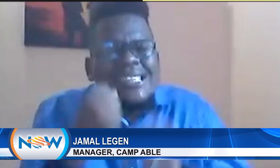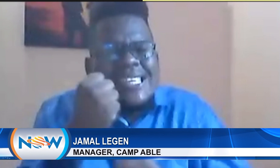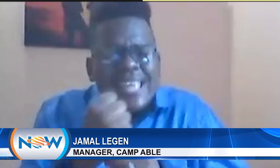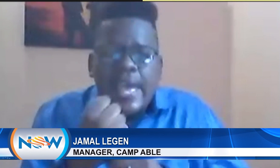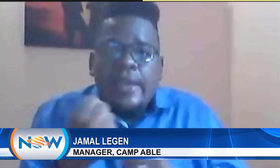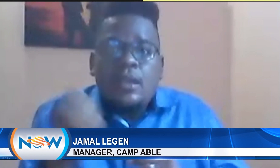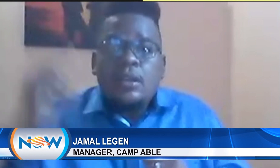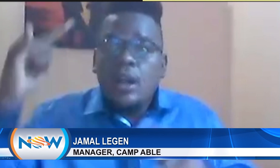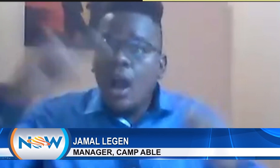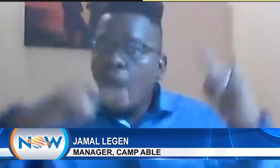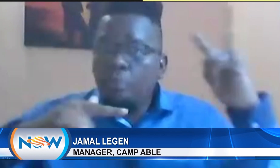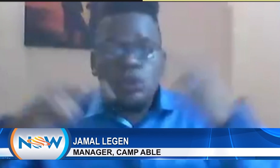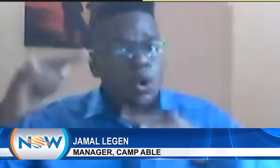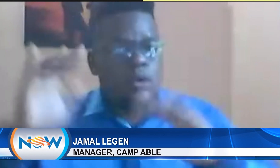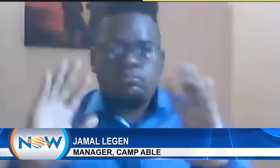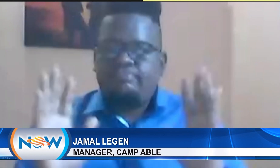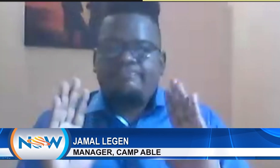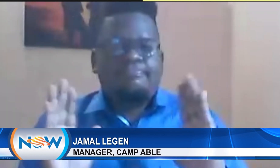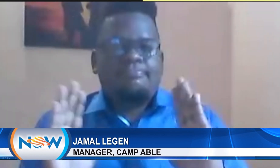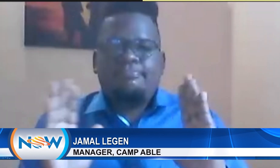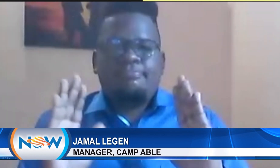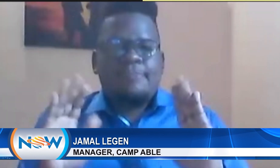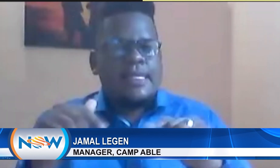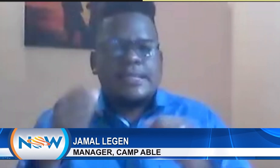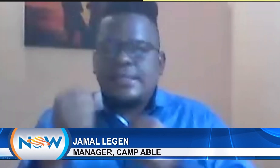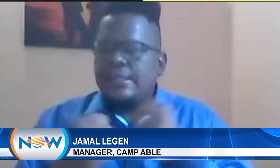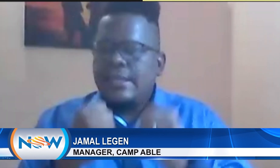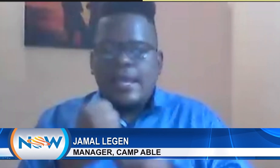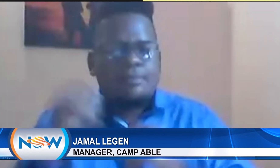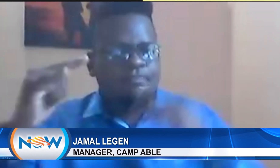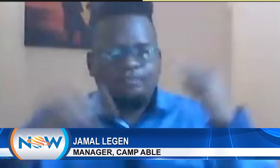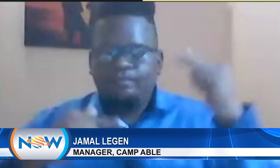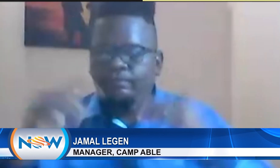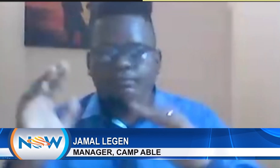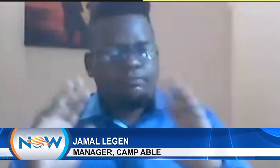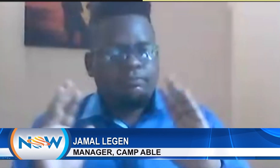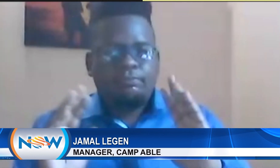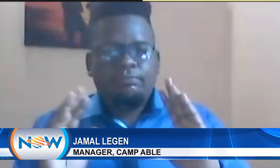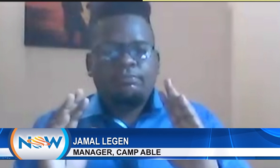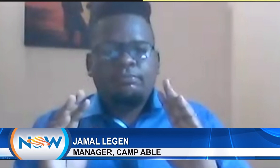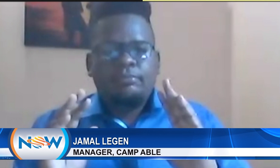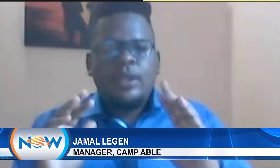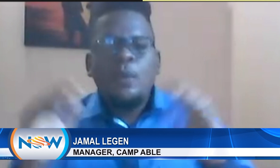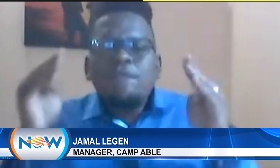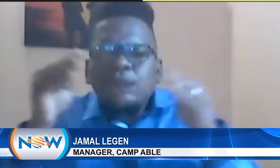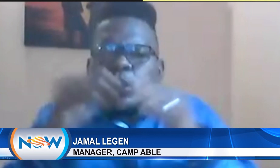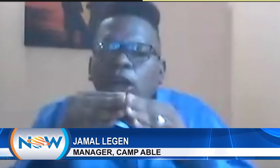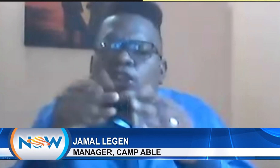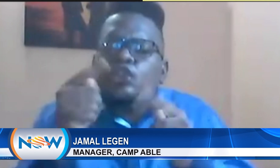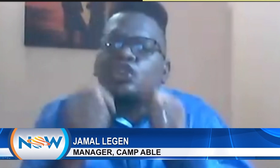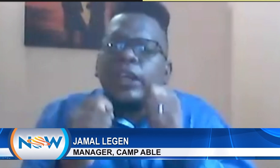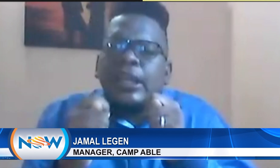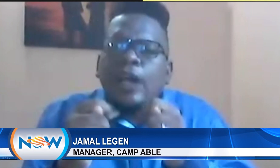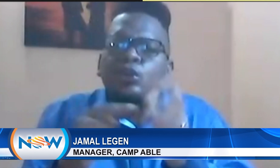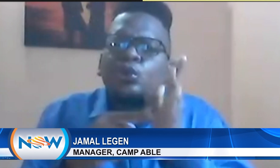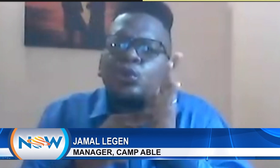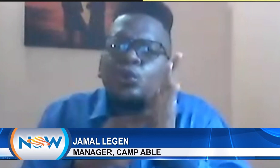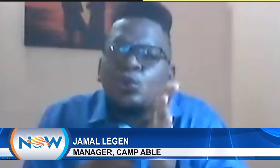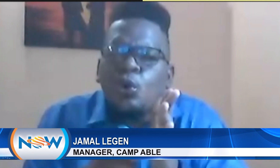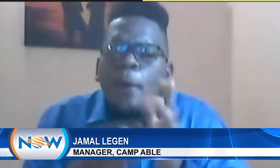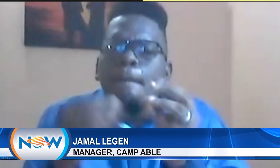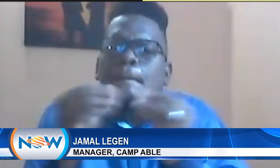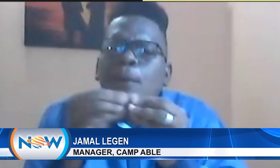40 children this year. So we're not allowing international students, no. We're